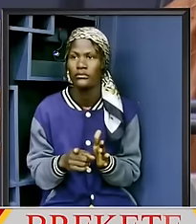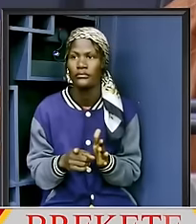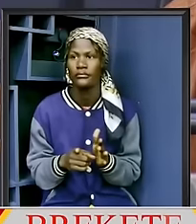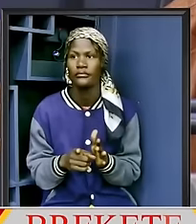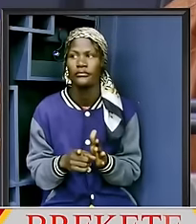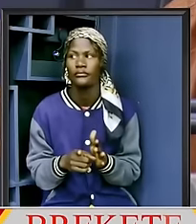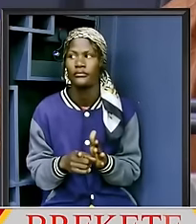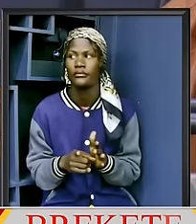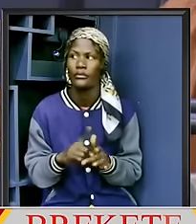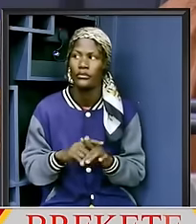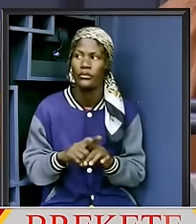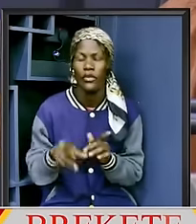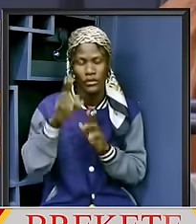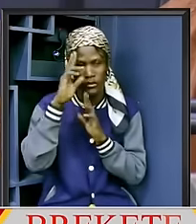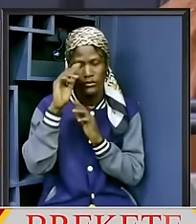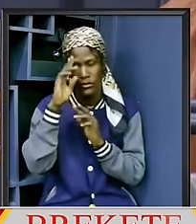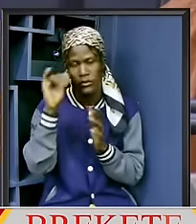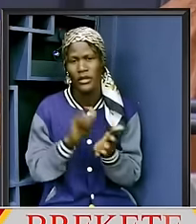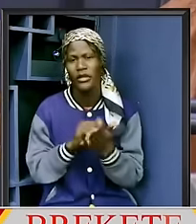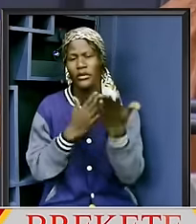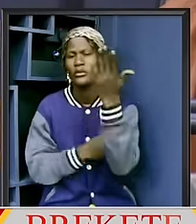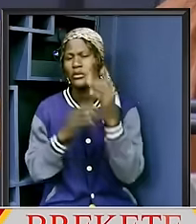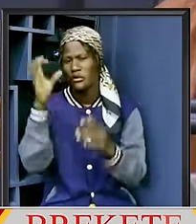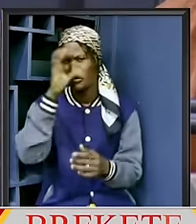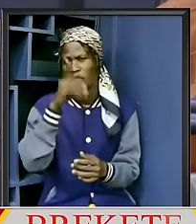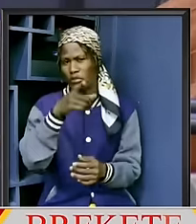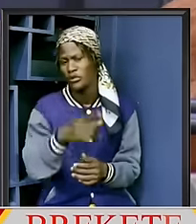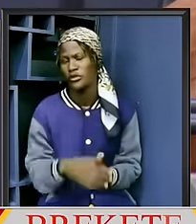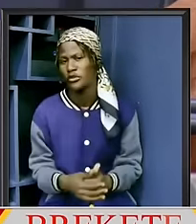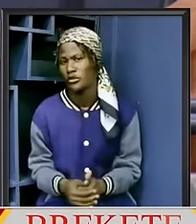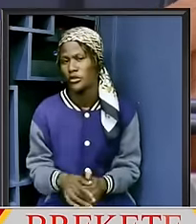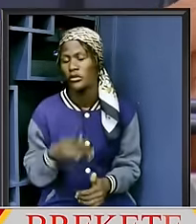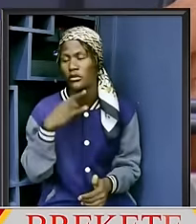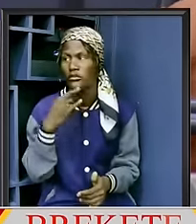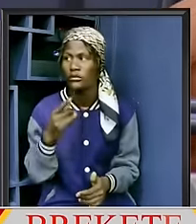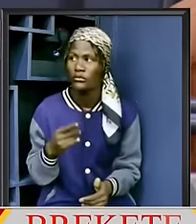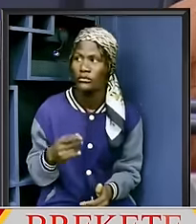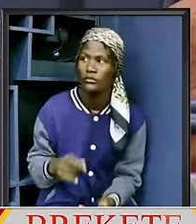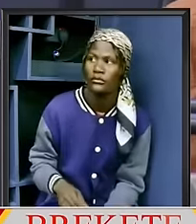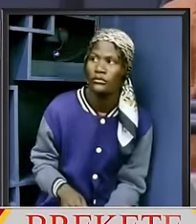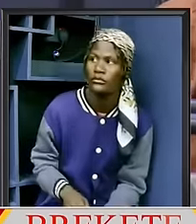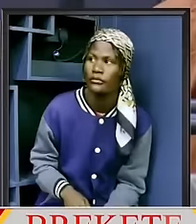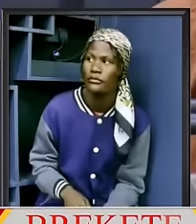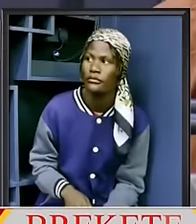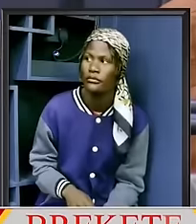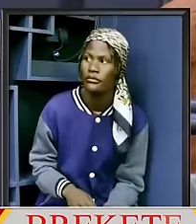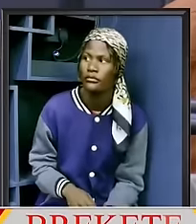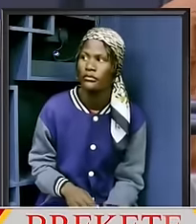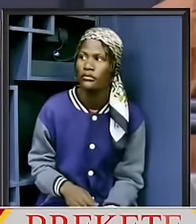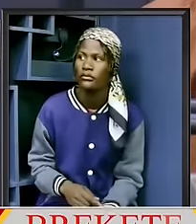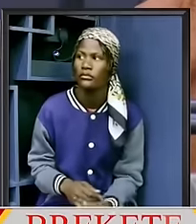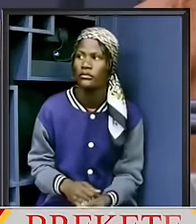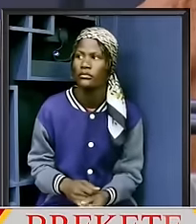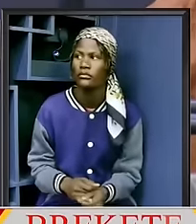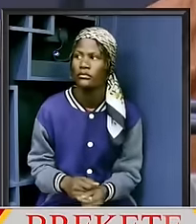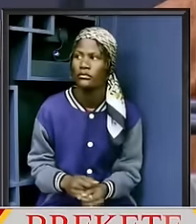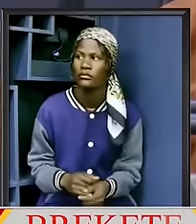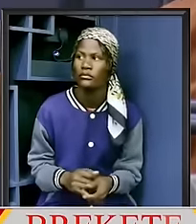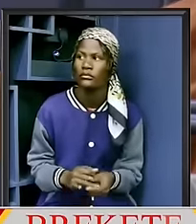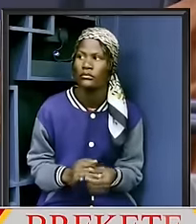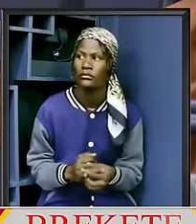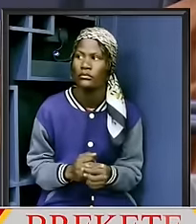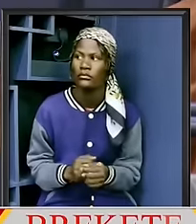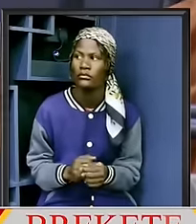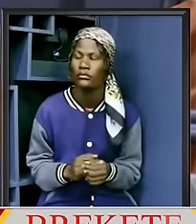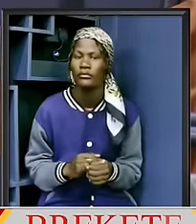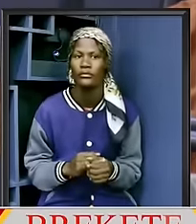Yes, sir. But remember, God is watching you. Yes, sir. So tell us the story, continue. So I got the POS